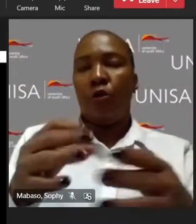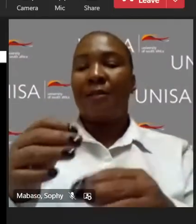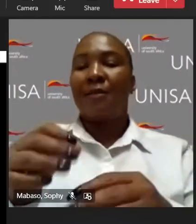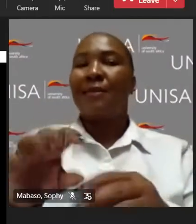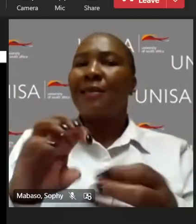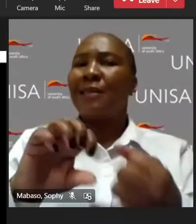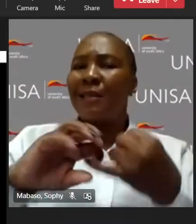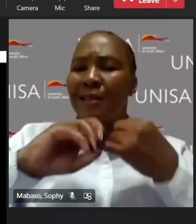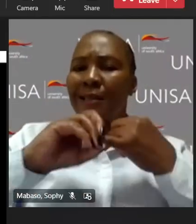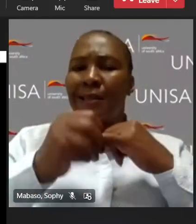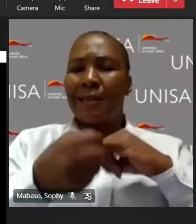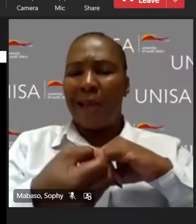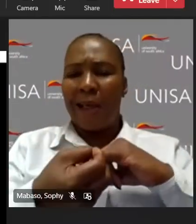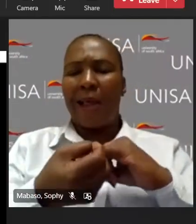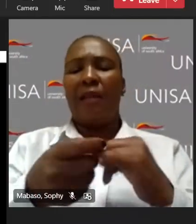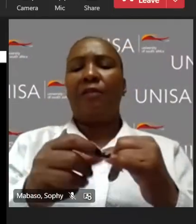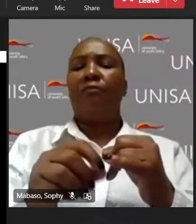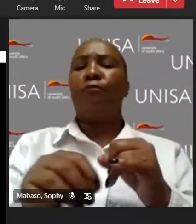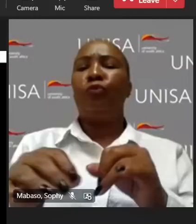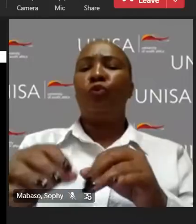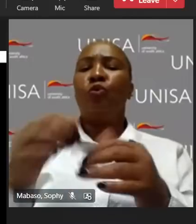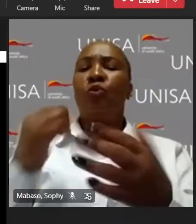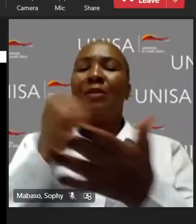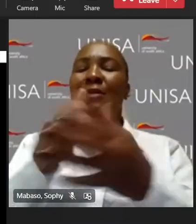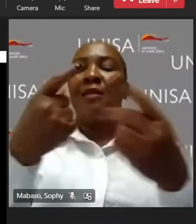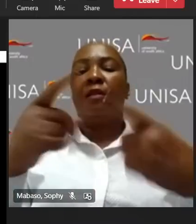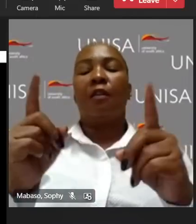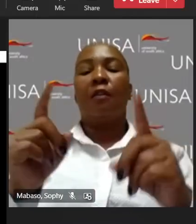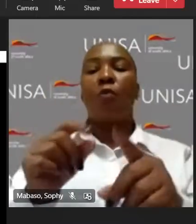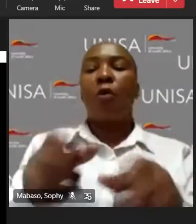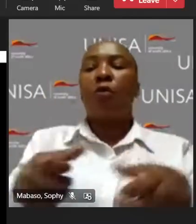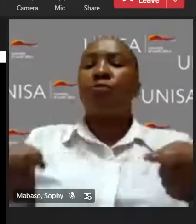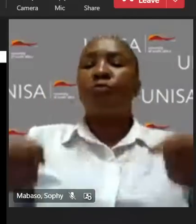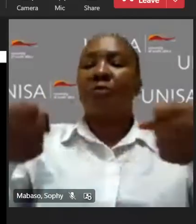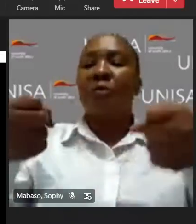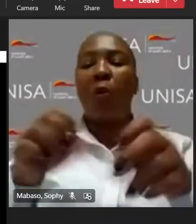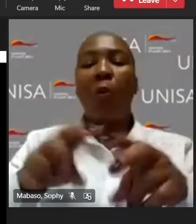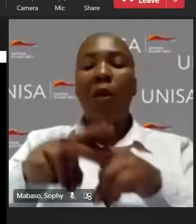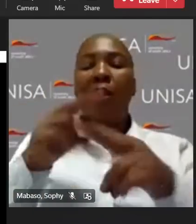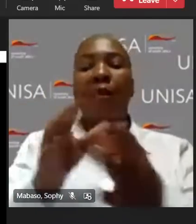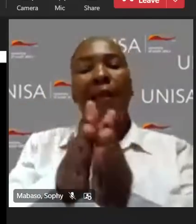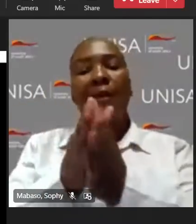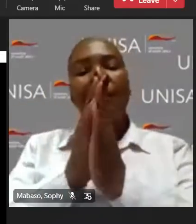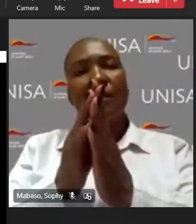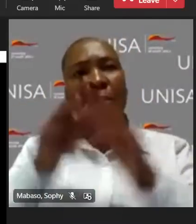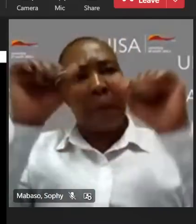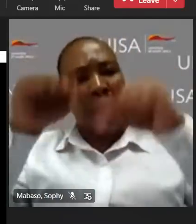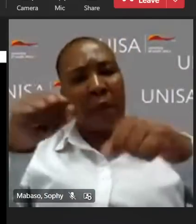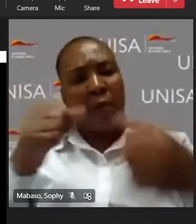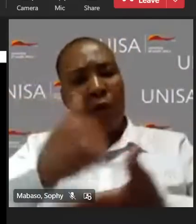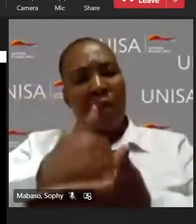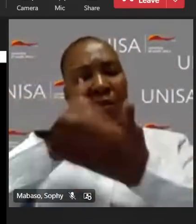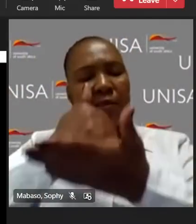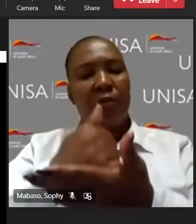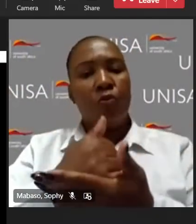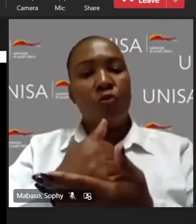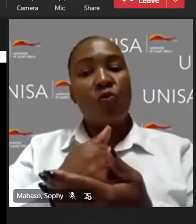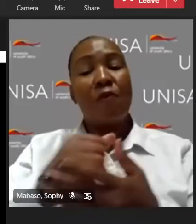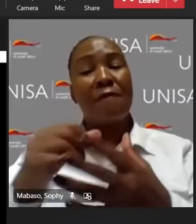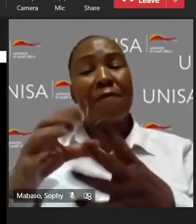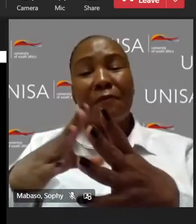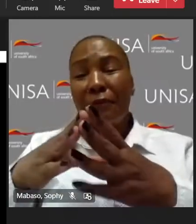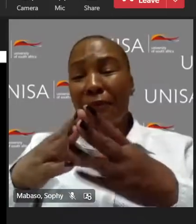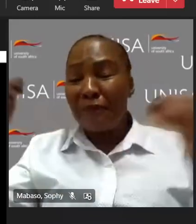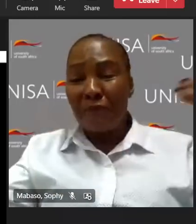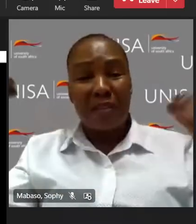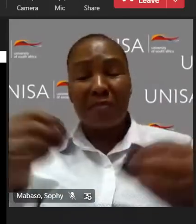position. Because by so doing, when you push them without requesting for a permission, you may end up, they may end